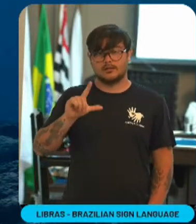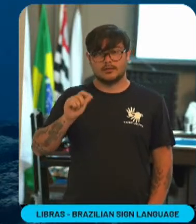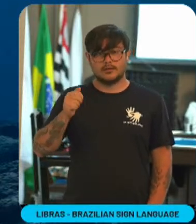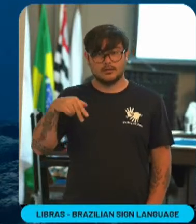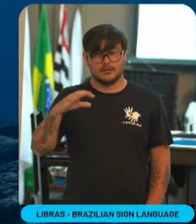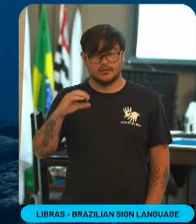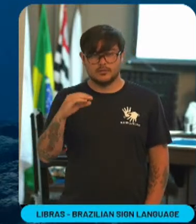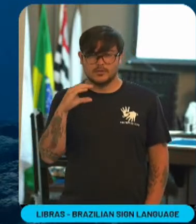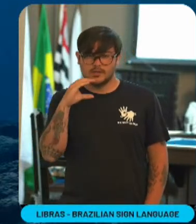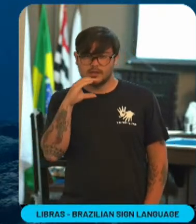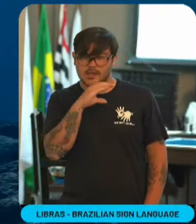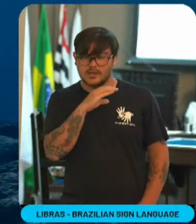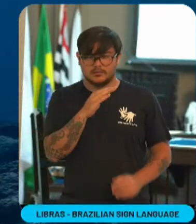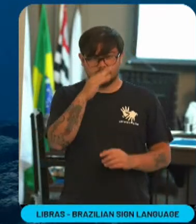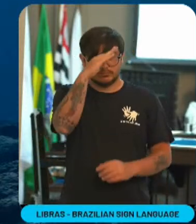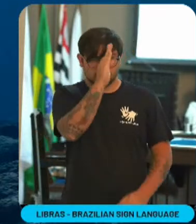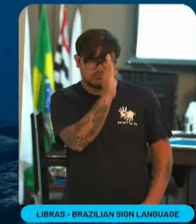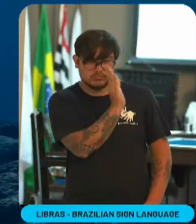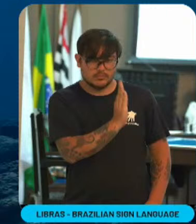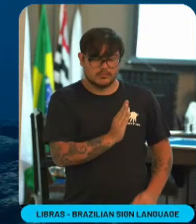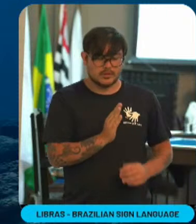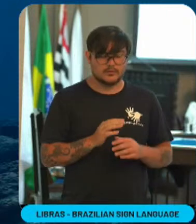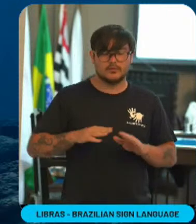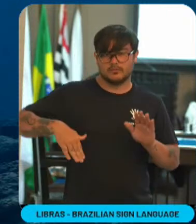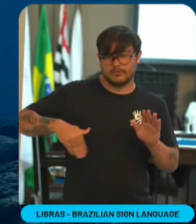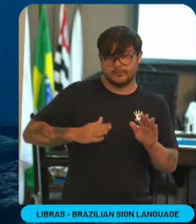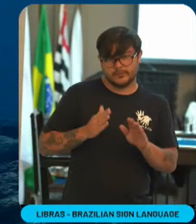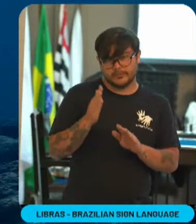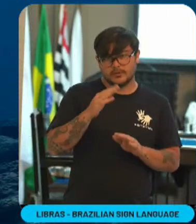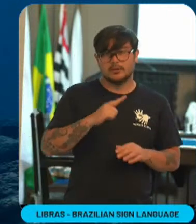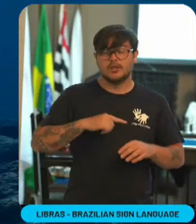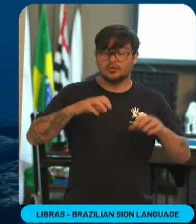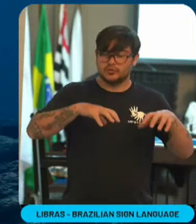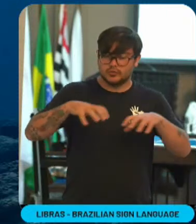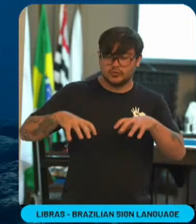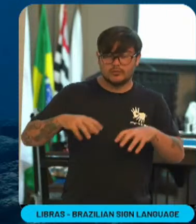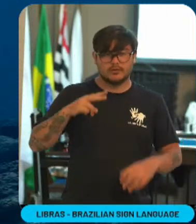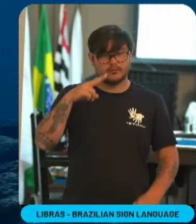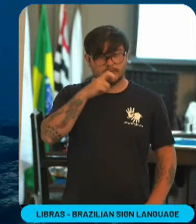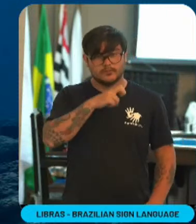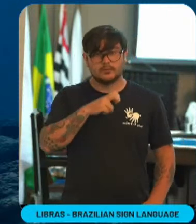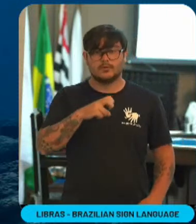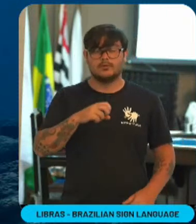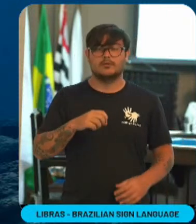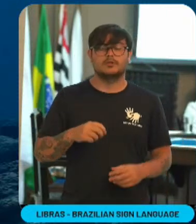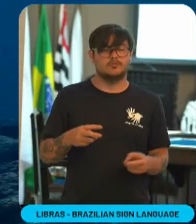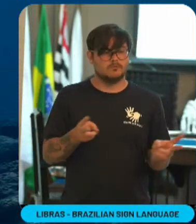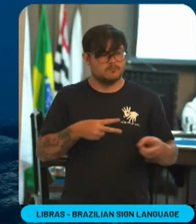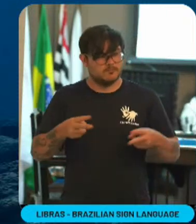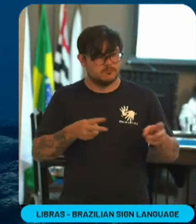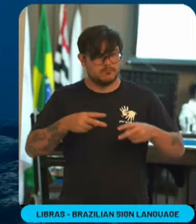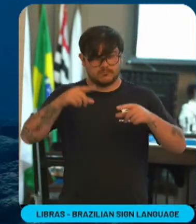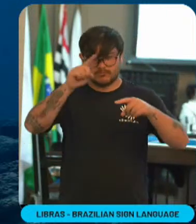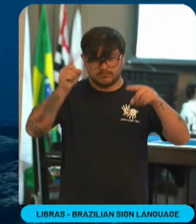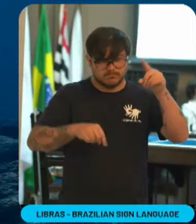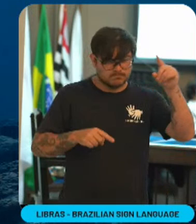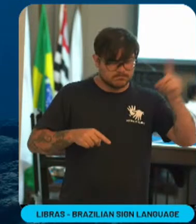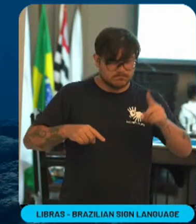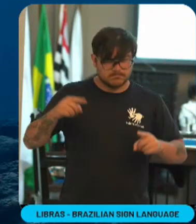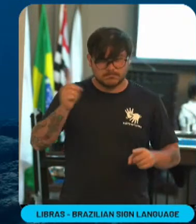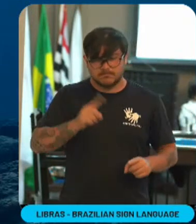Atlantic Ocean a little warmer here in Brazil coastline, I increase rains